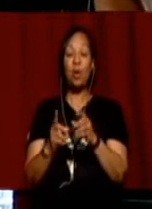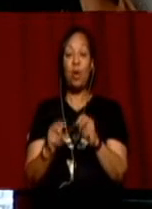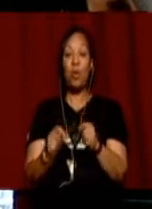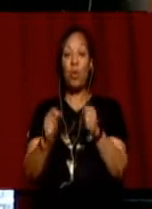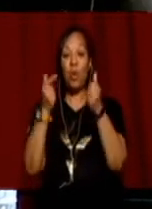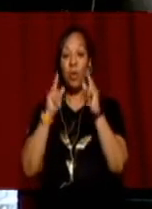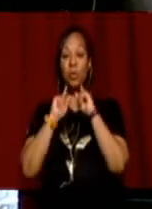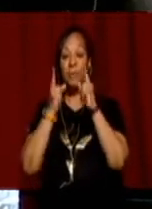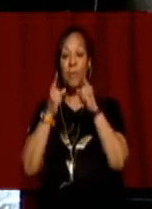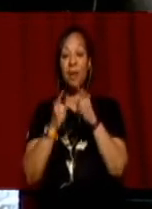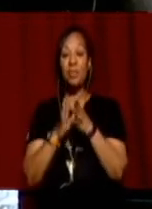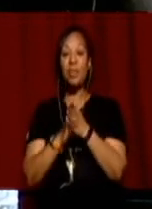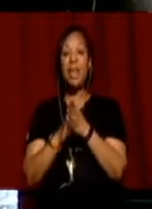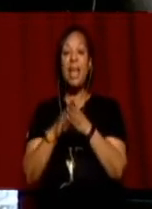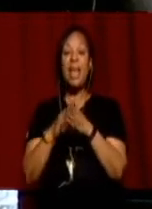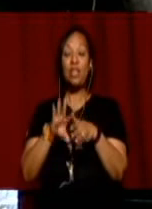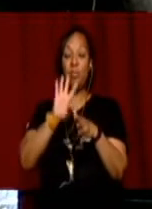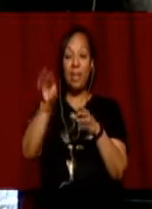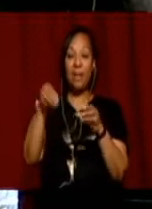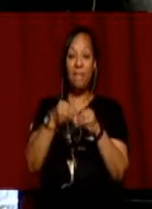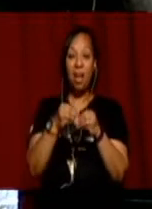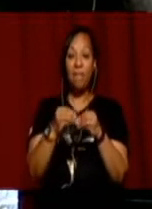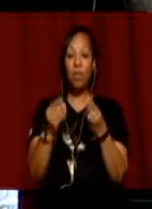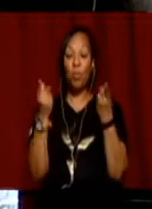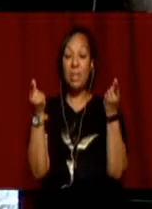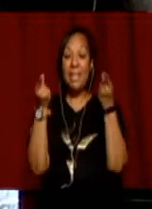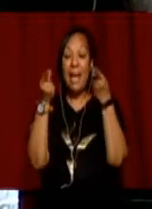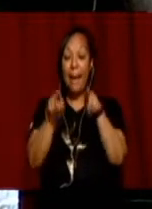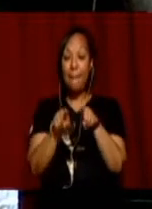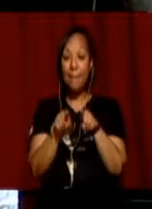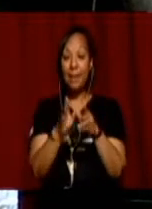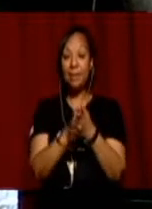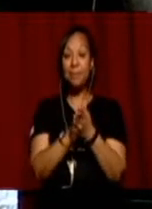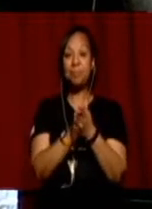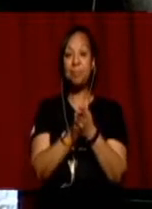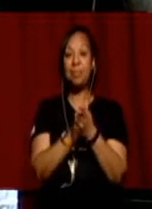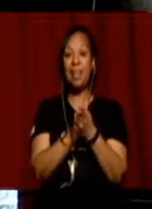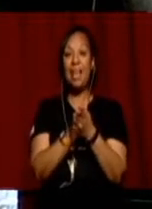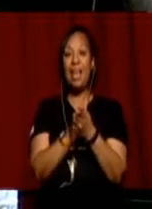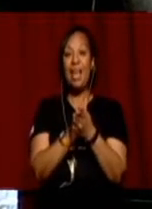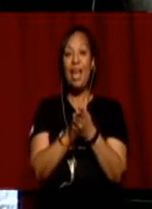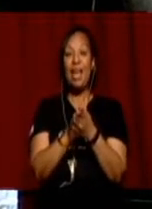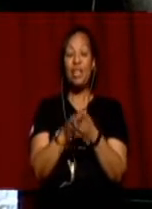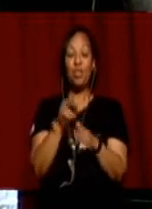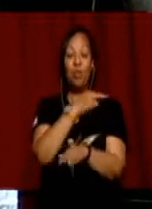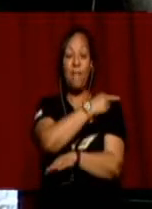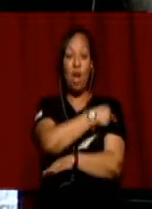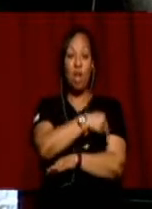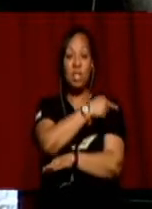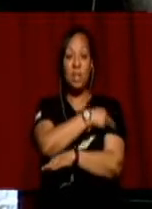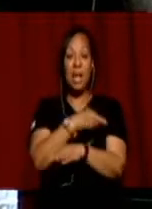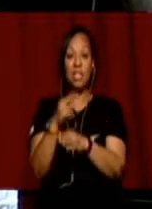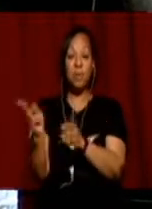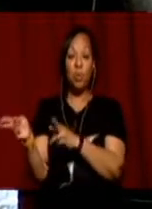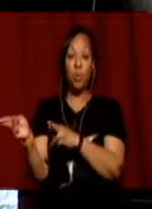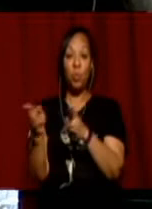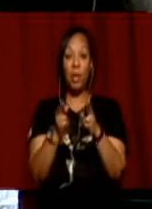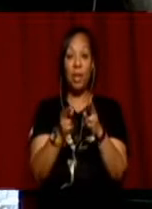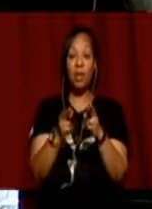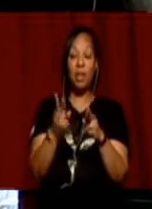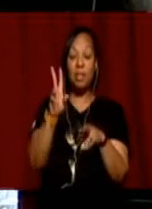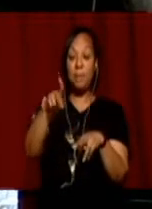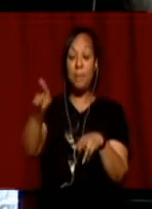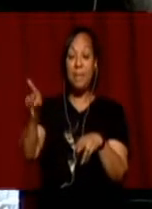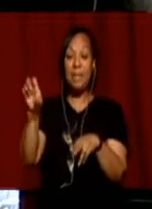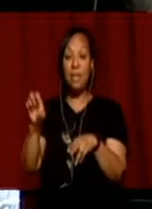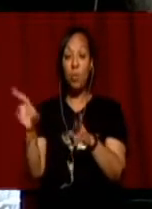response, trying to get your hands on what's going on. You guys got all hospitals ready. You had to get